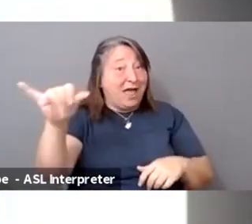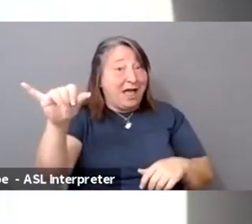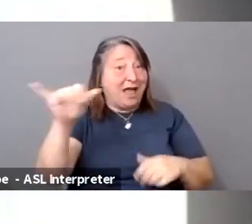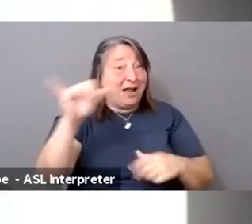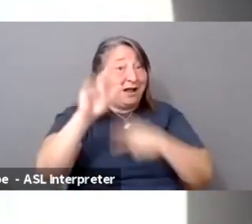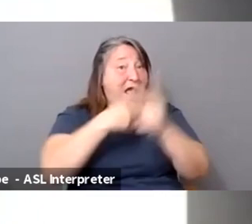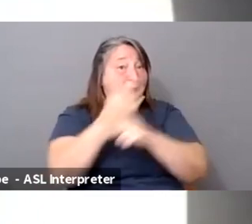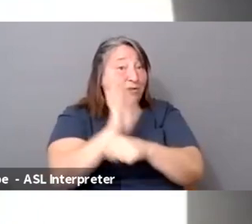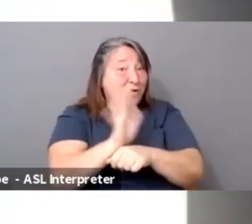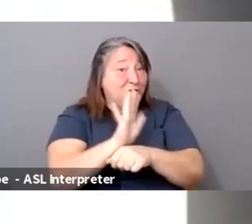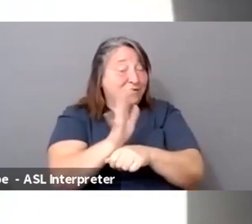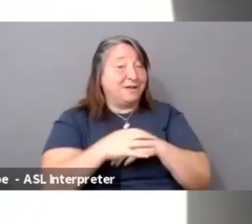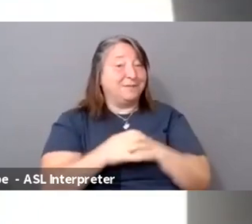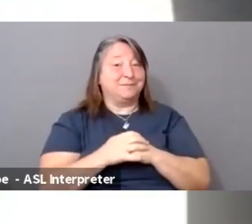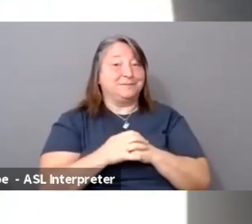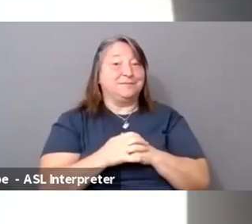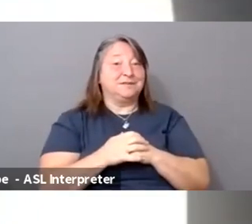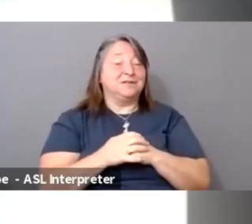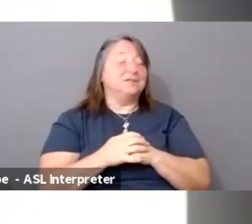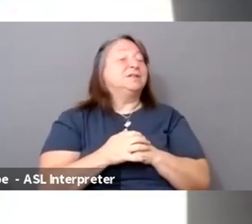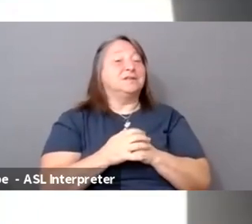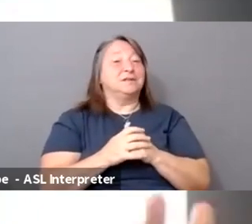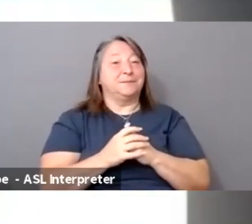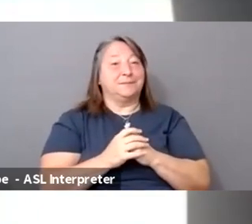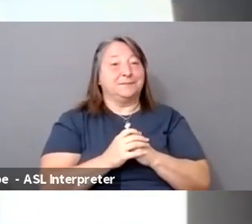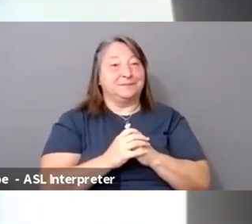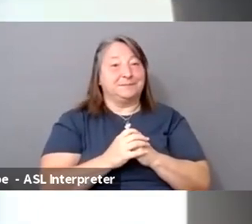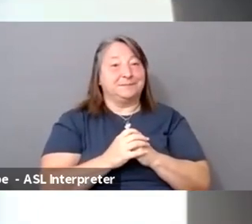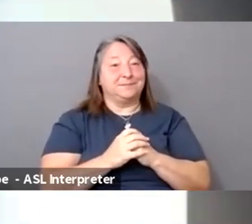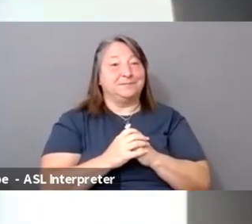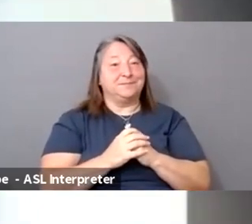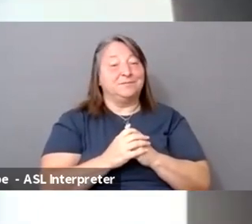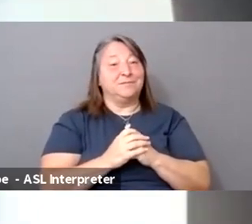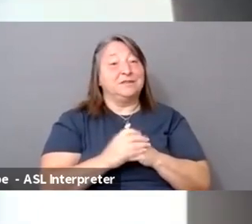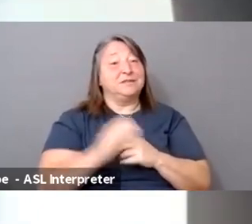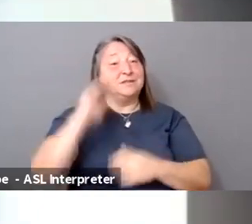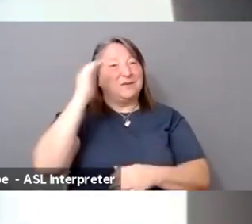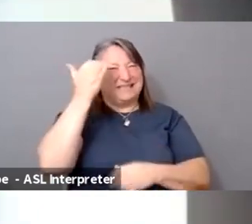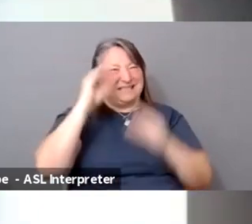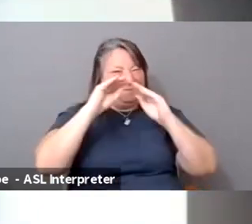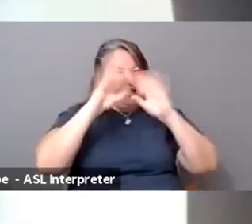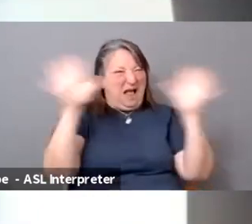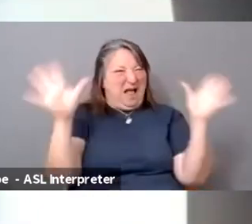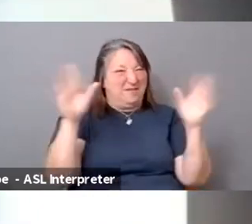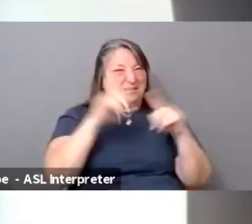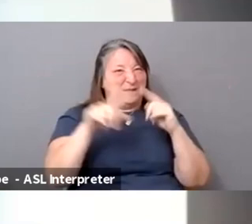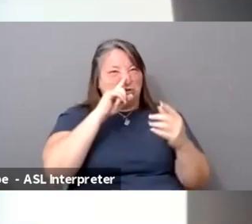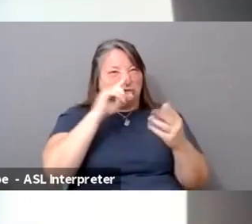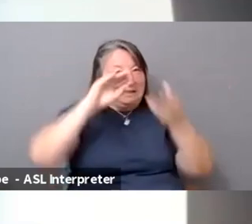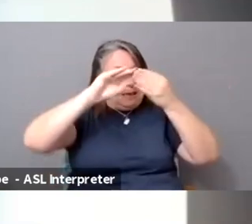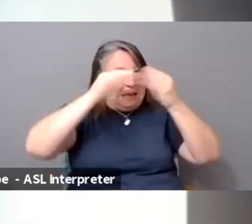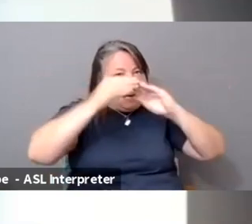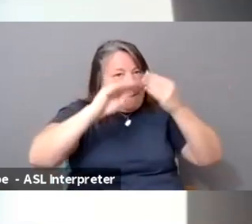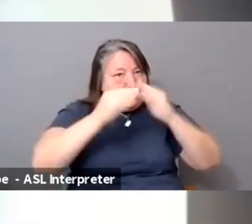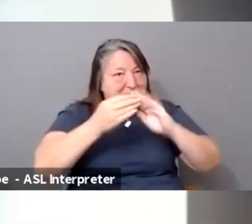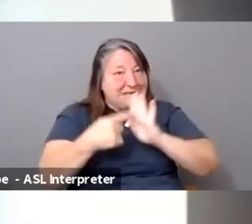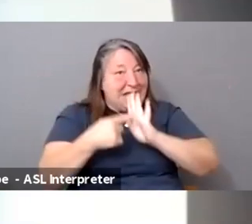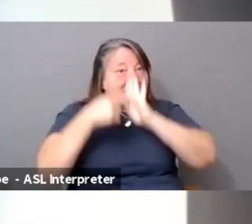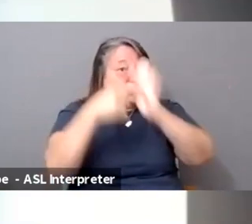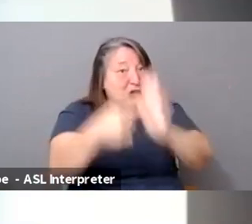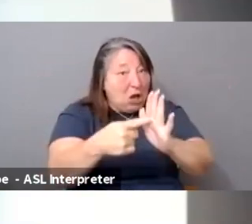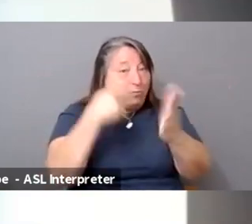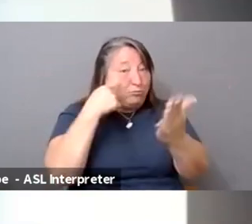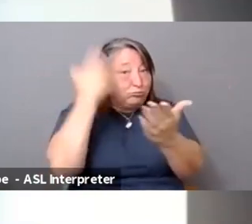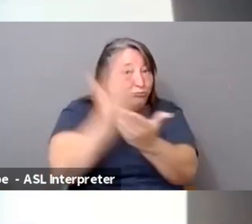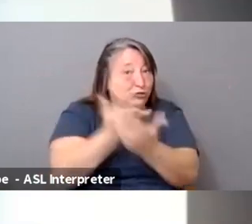so, while, you know, it seems obvious, it's real data that shows not just that